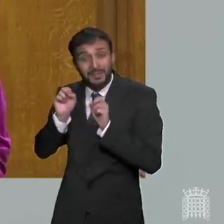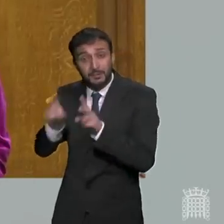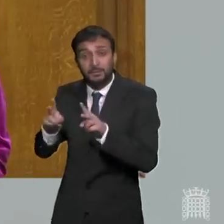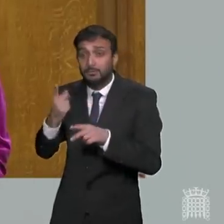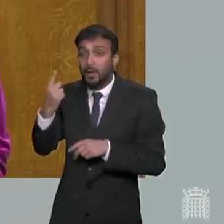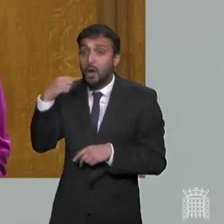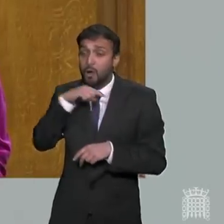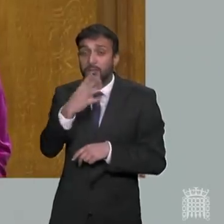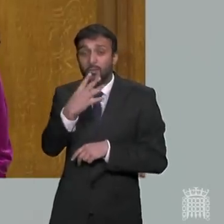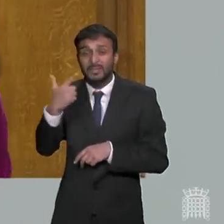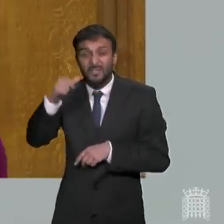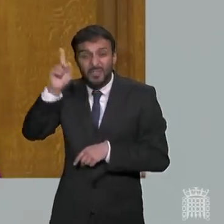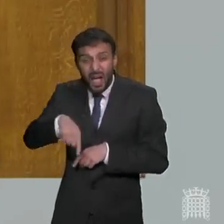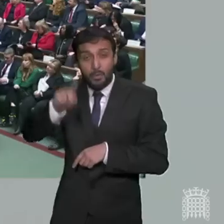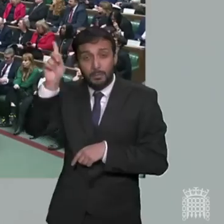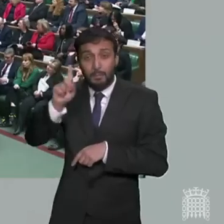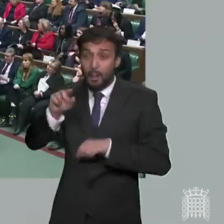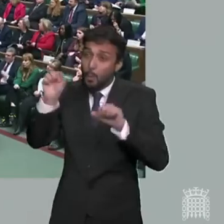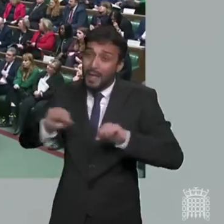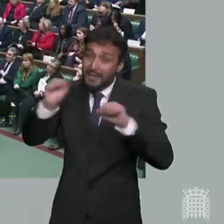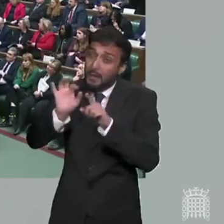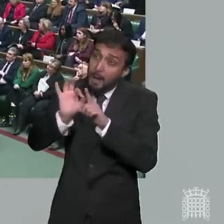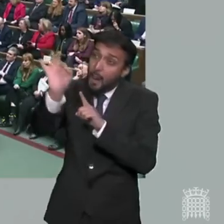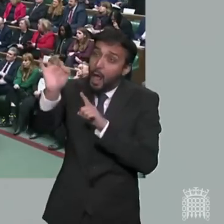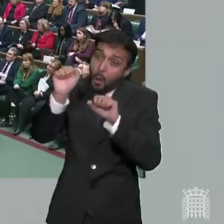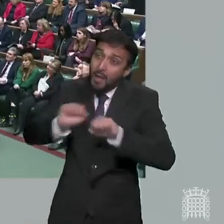147,000 asylum claims?